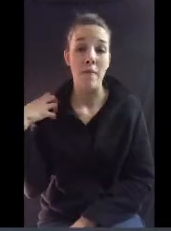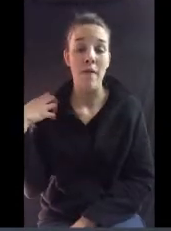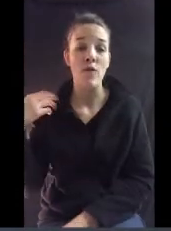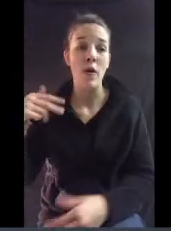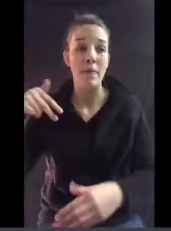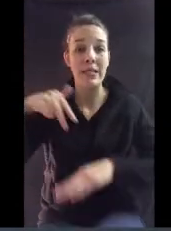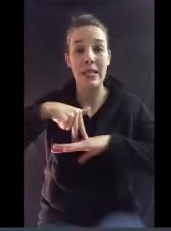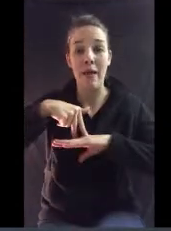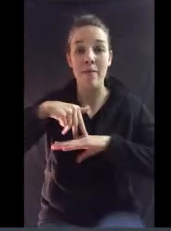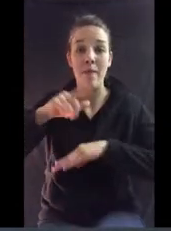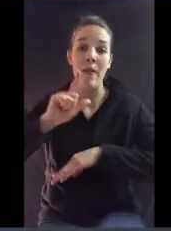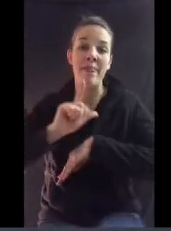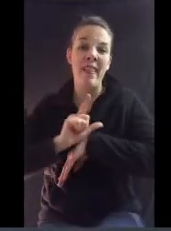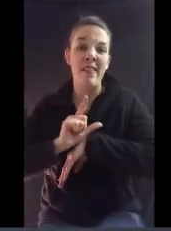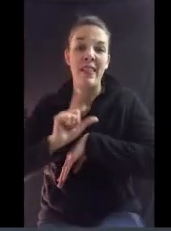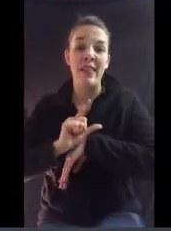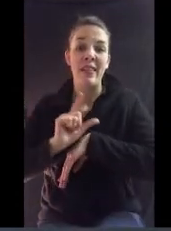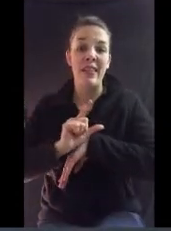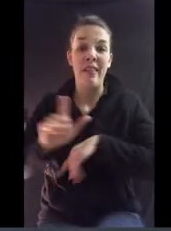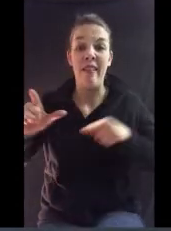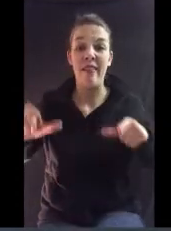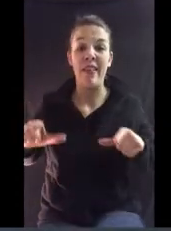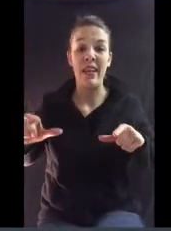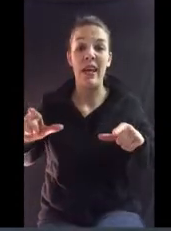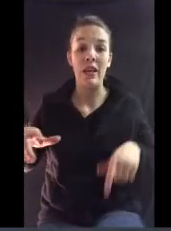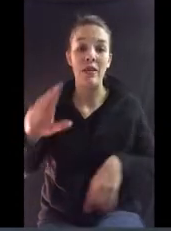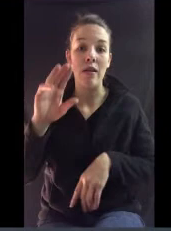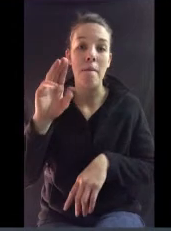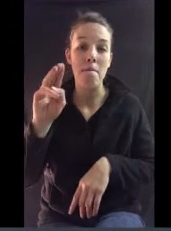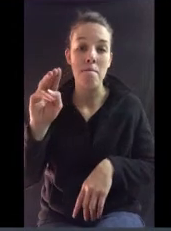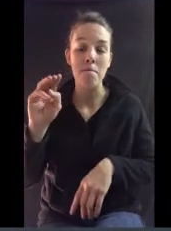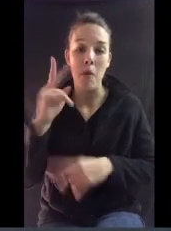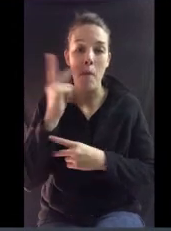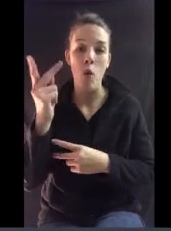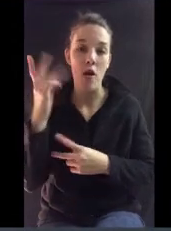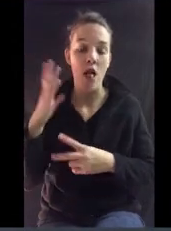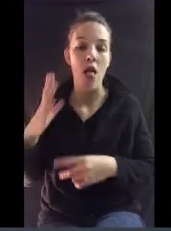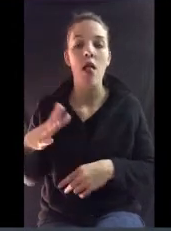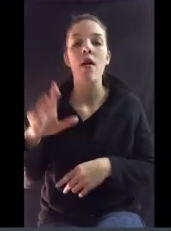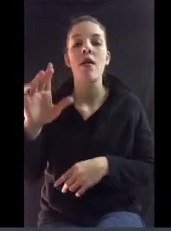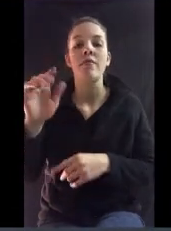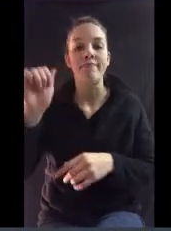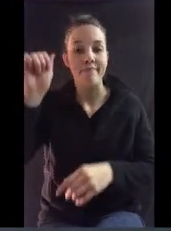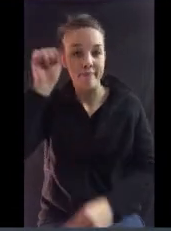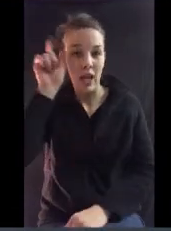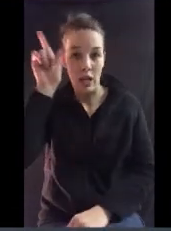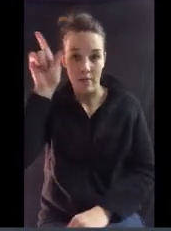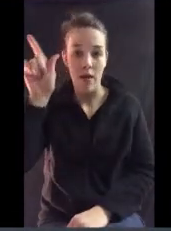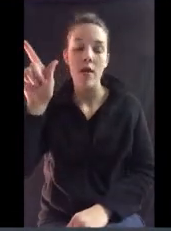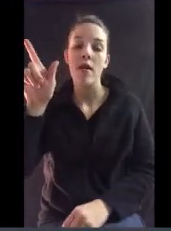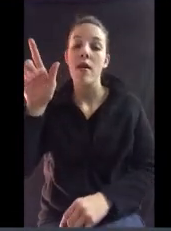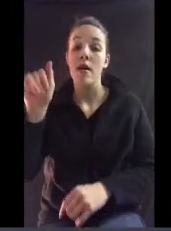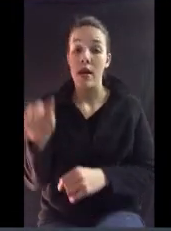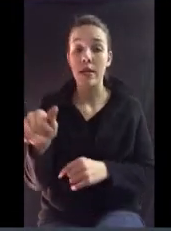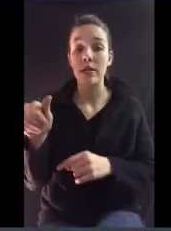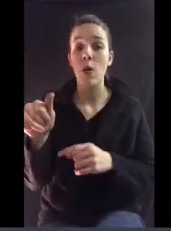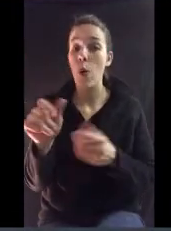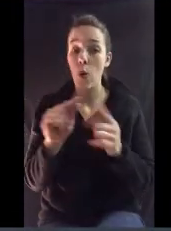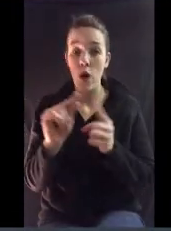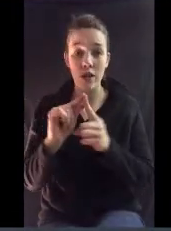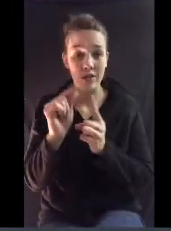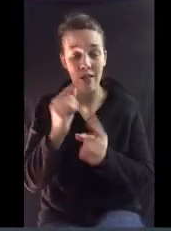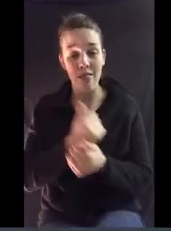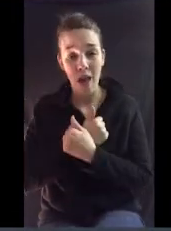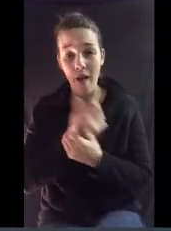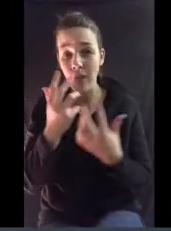in our nation's capital from the steps of the Lincoln Memorial. His words incited love and